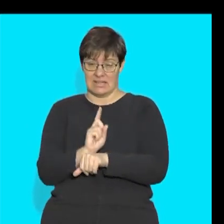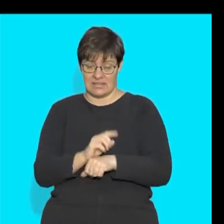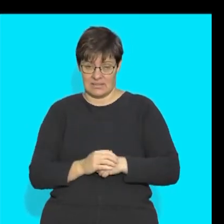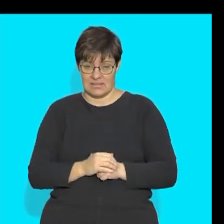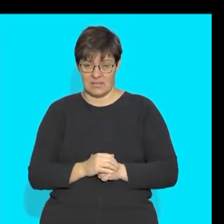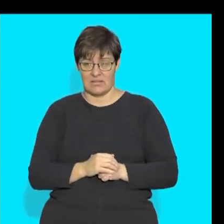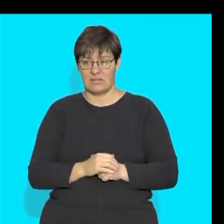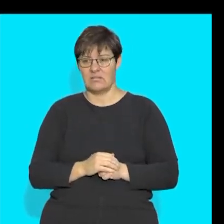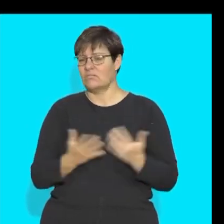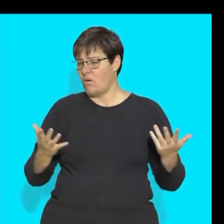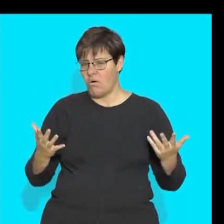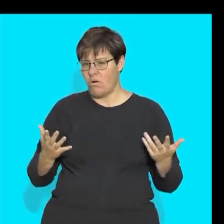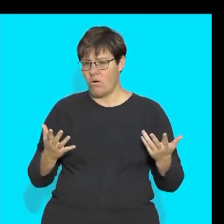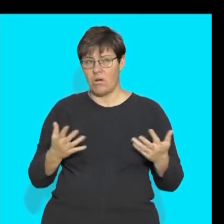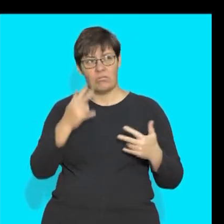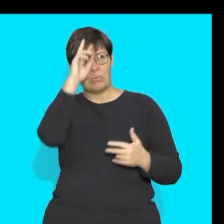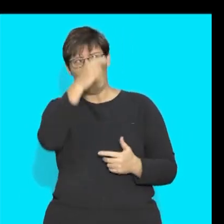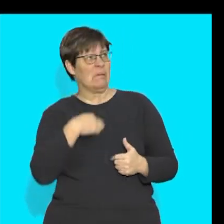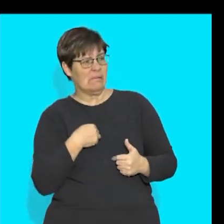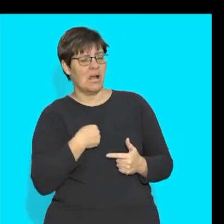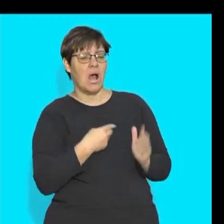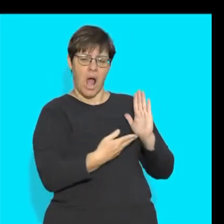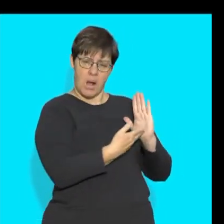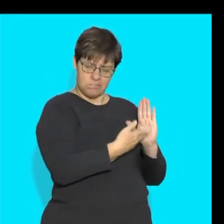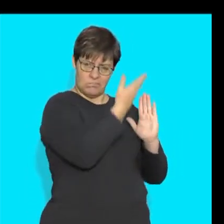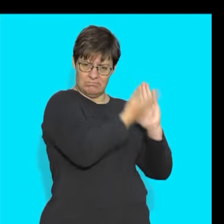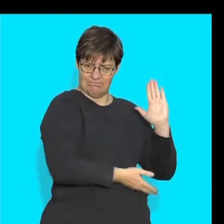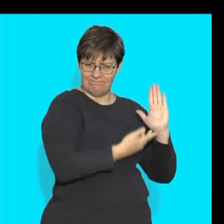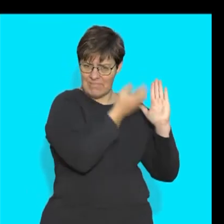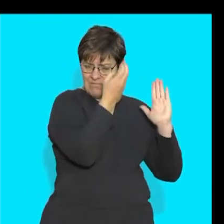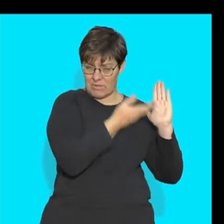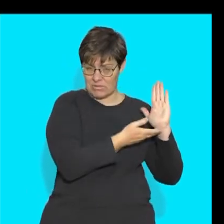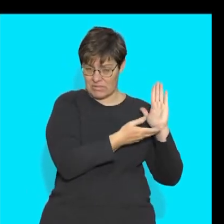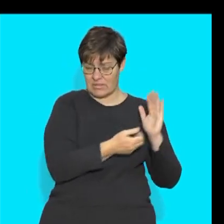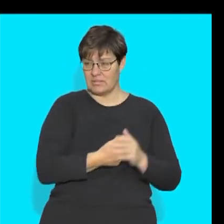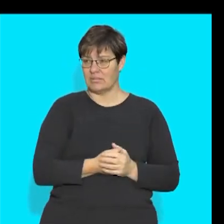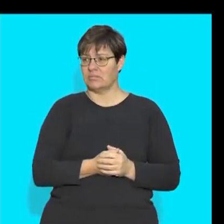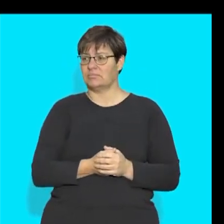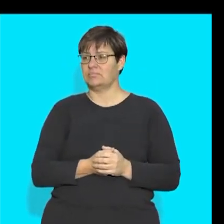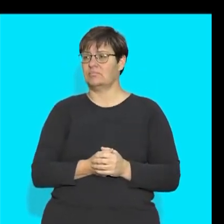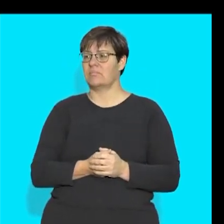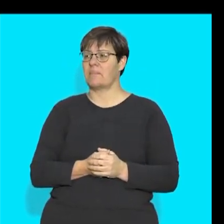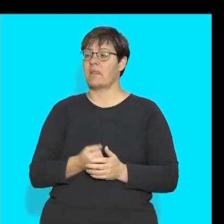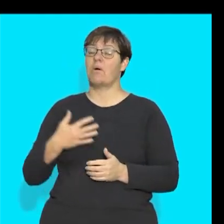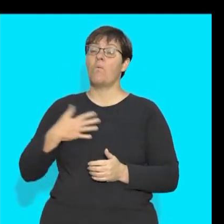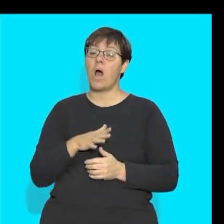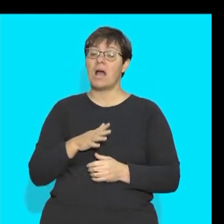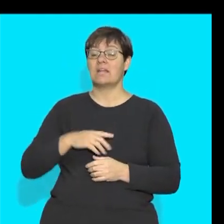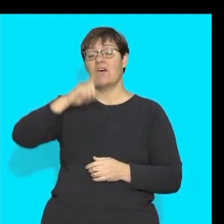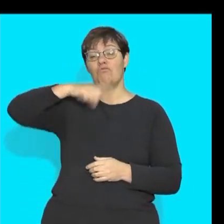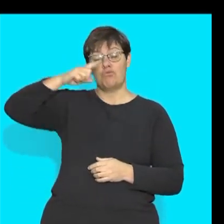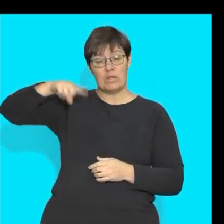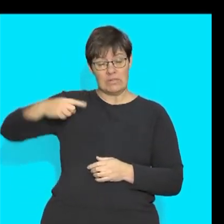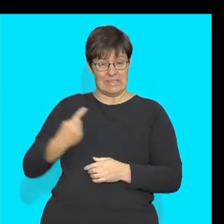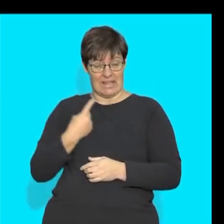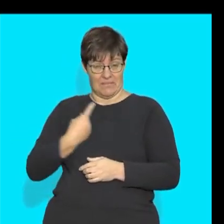second. Also, don't stress if you don't remember that. That's also on your information sheet. But if I want frequency on